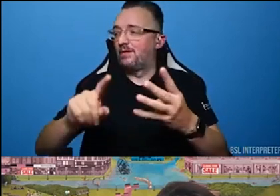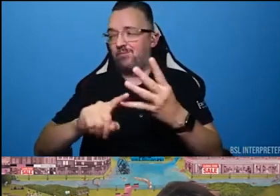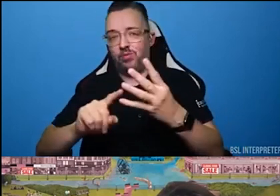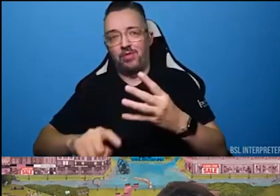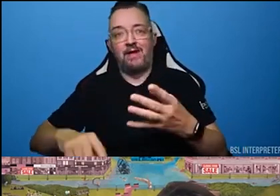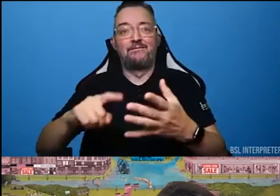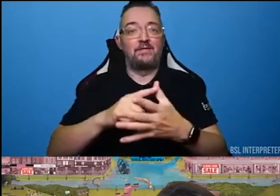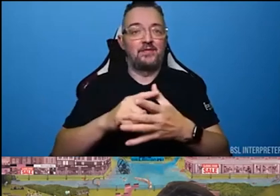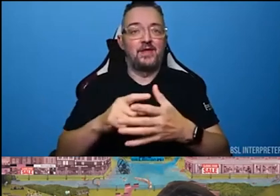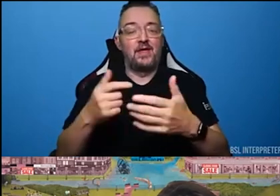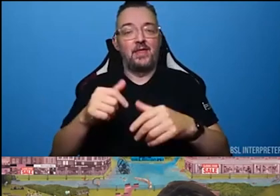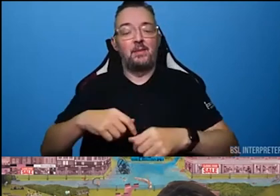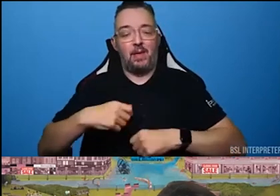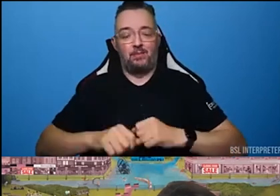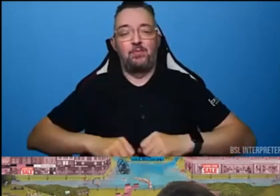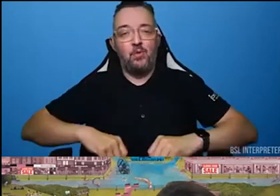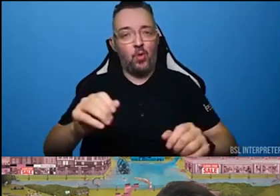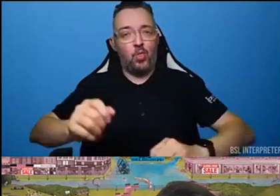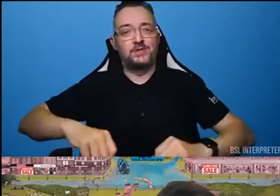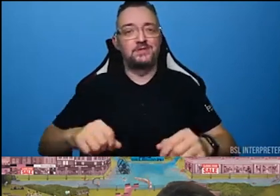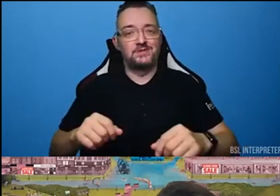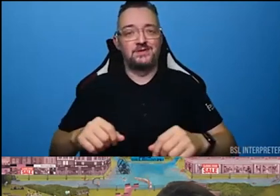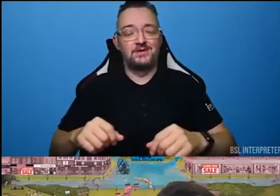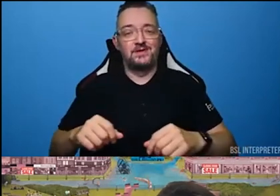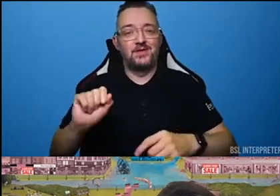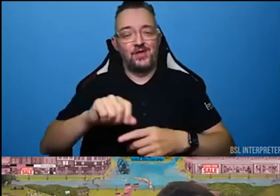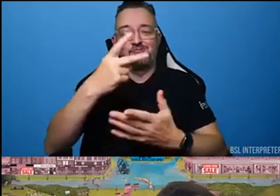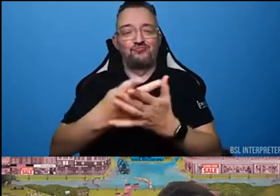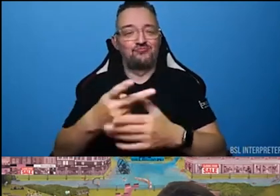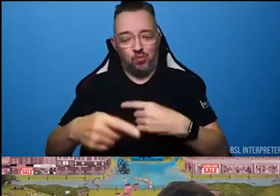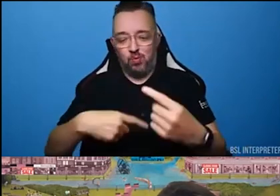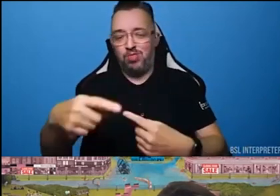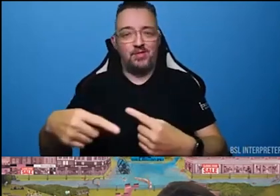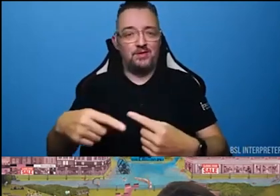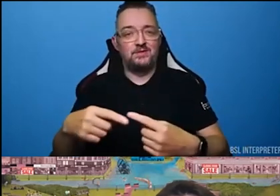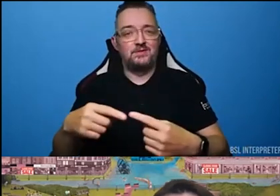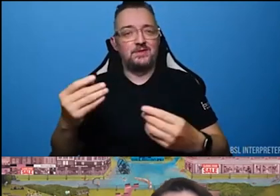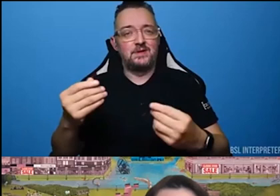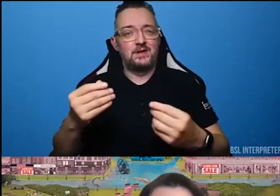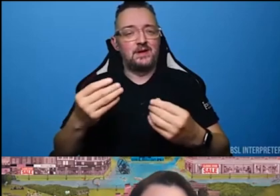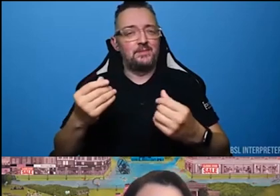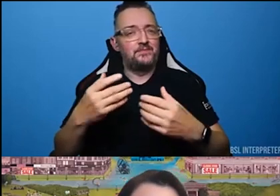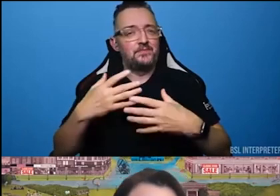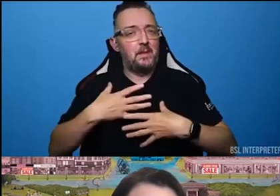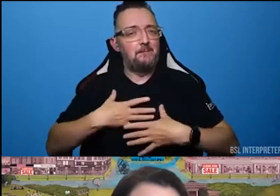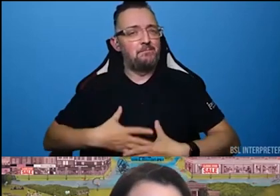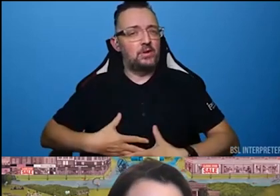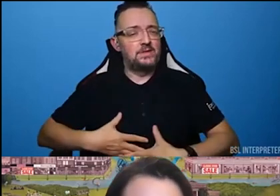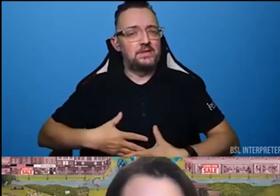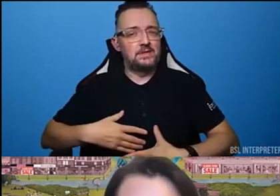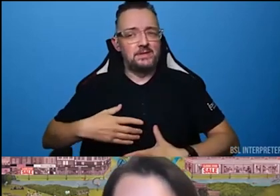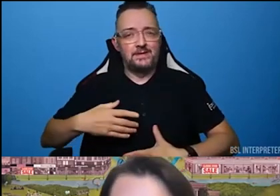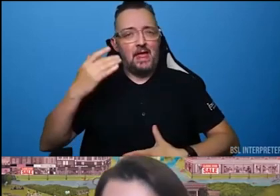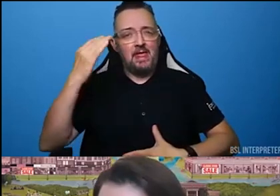until they get loose. They roll on the ground. Some kind of unique kind of bodily thinking happens in there.